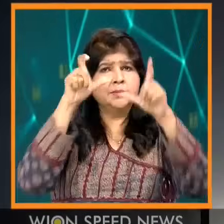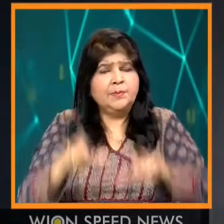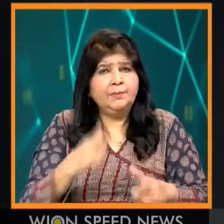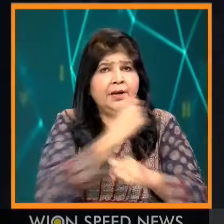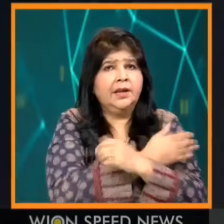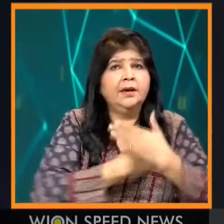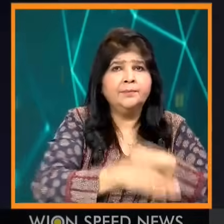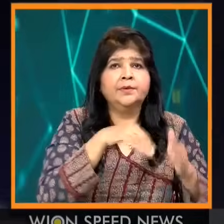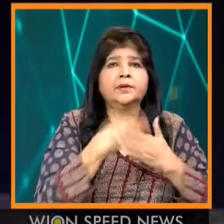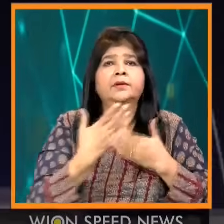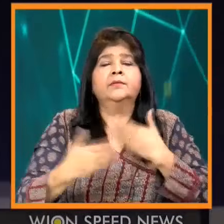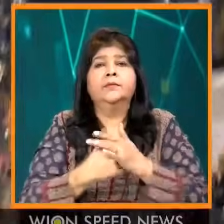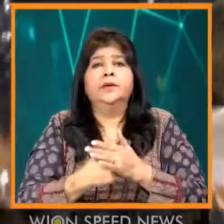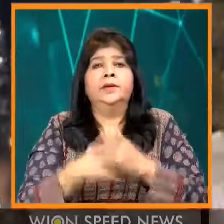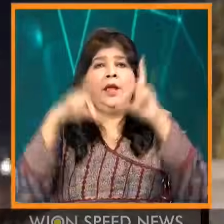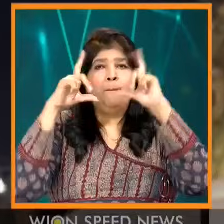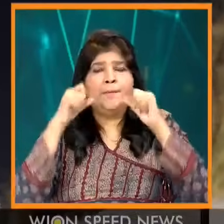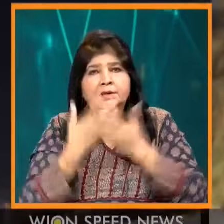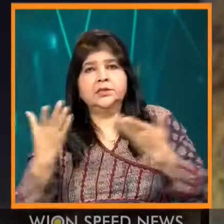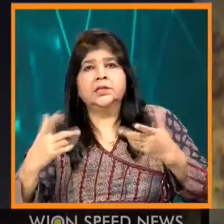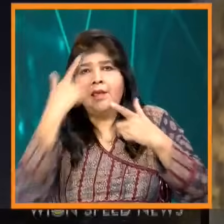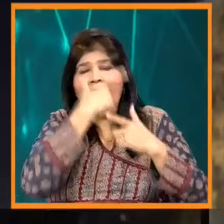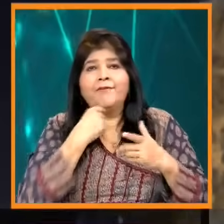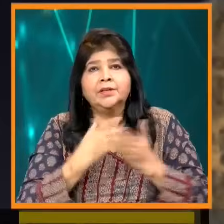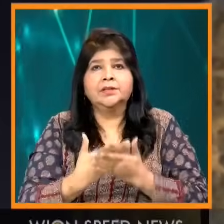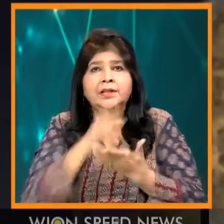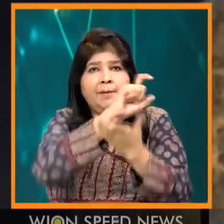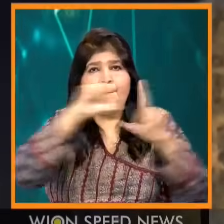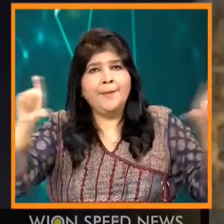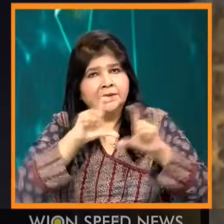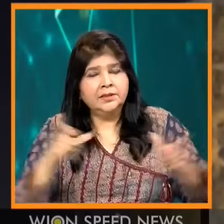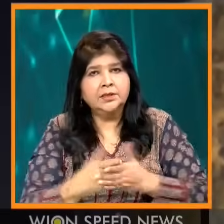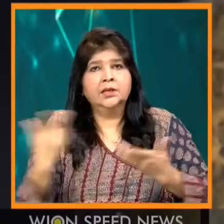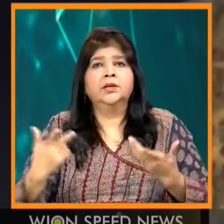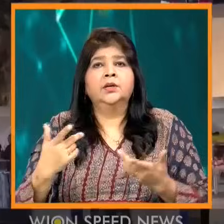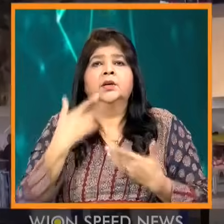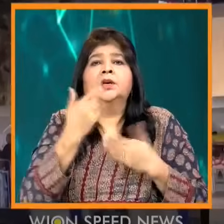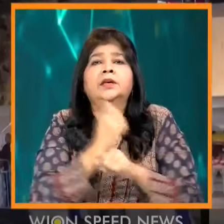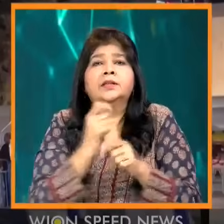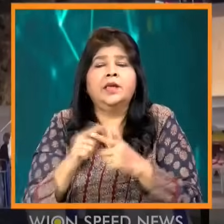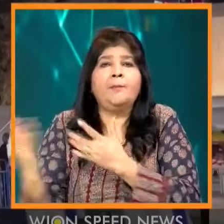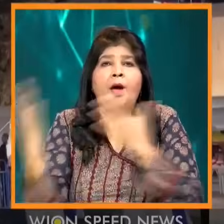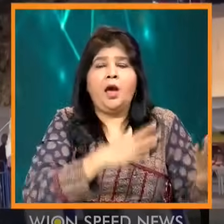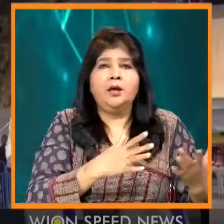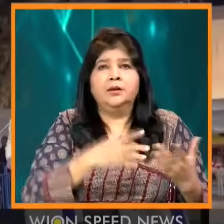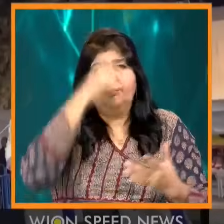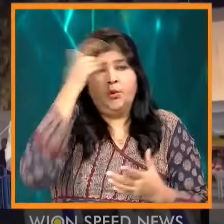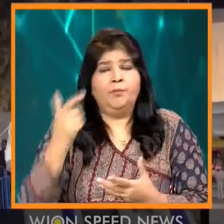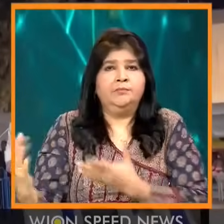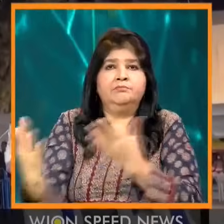signs bearing images of hostages, their faces, and messages such as, quote-unquote, "get them out of